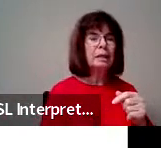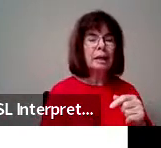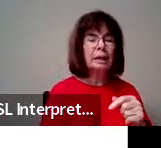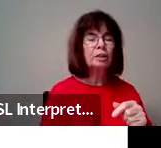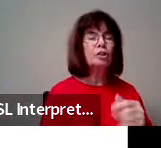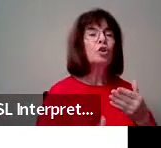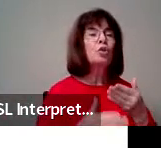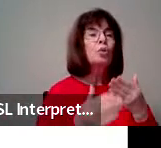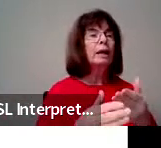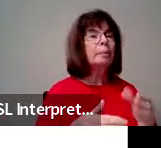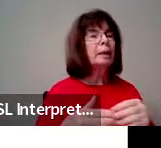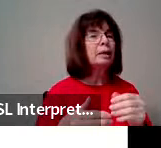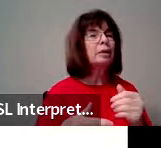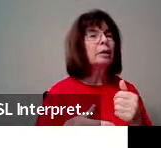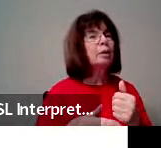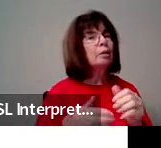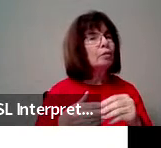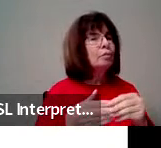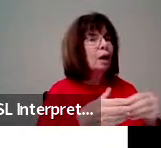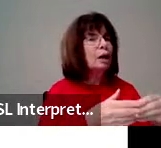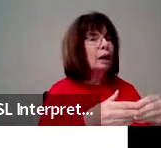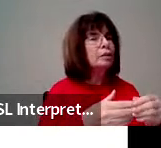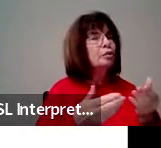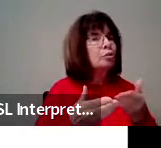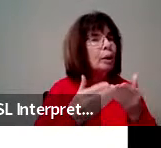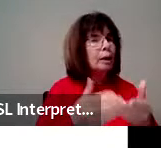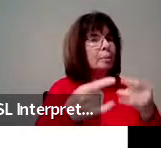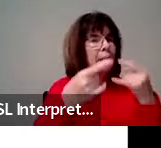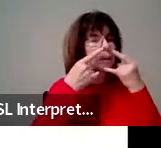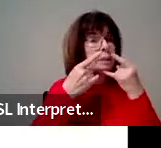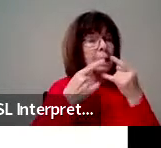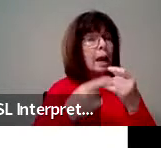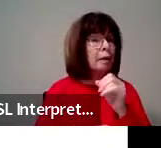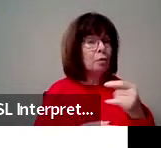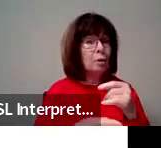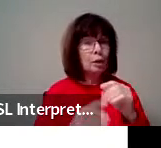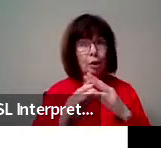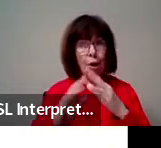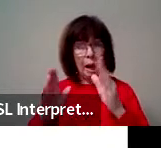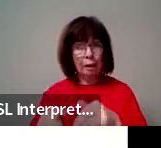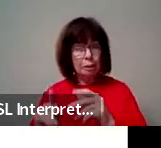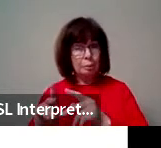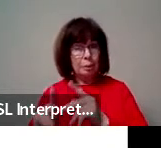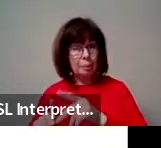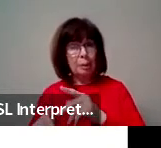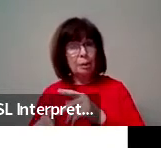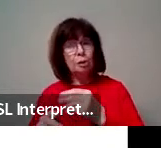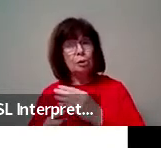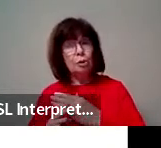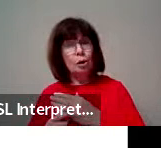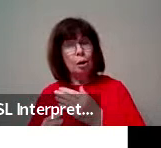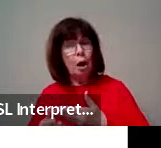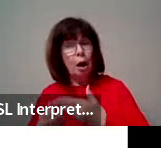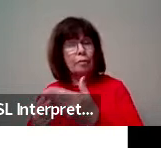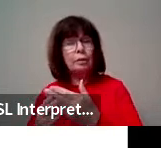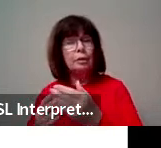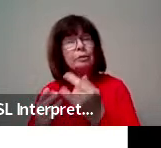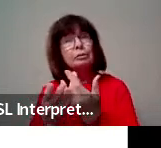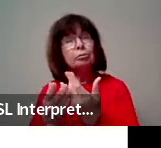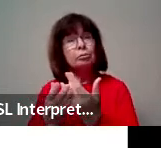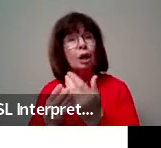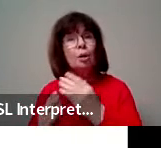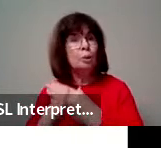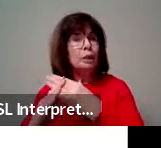vulnerable residents, their household members, and anybody who wants more protection, which is quite a few people here in Alameda